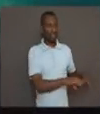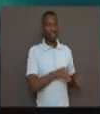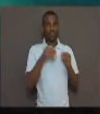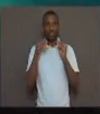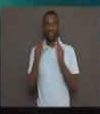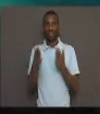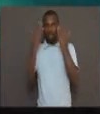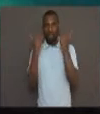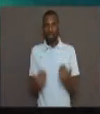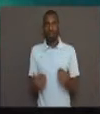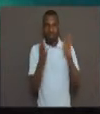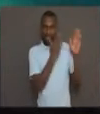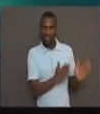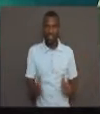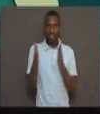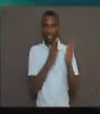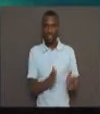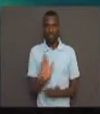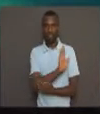Students, let's get ready.